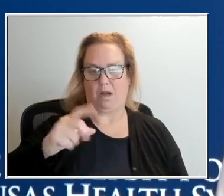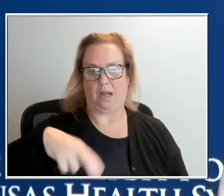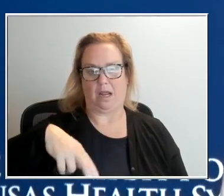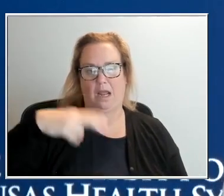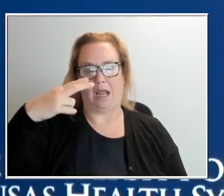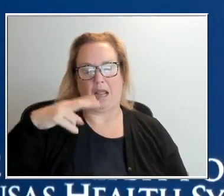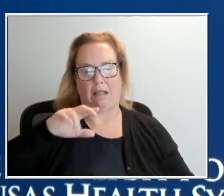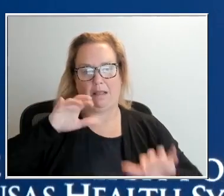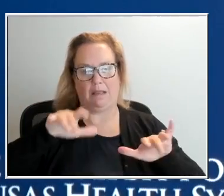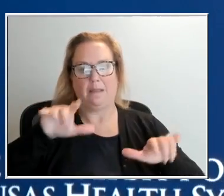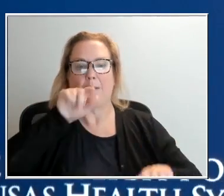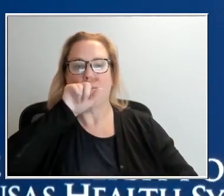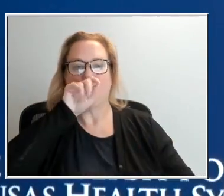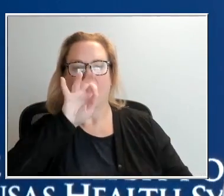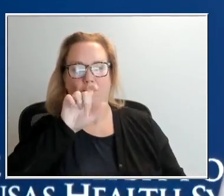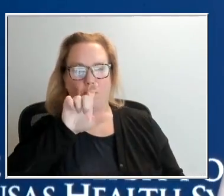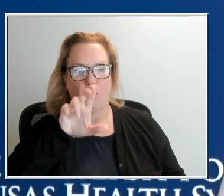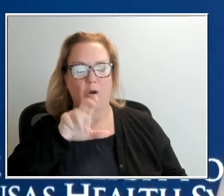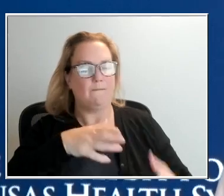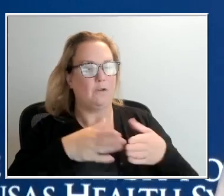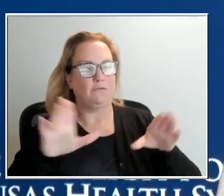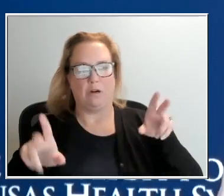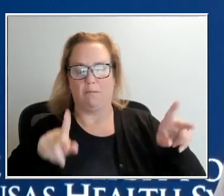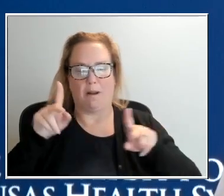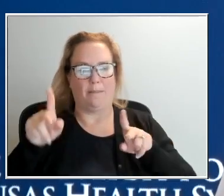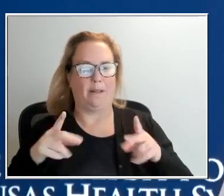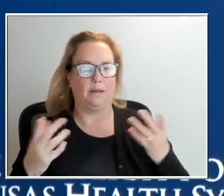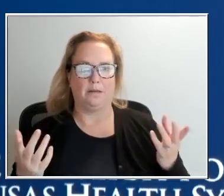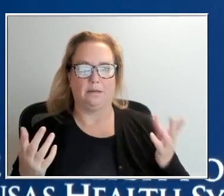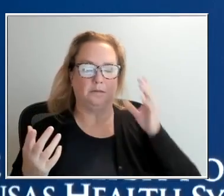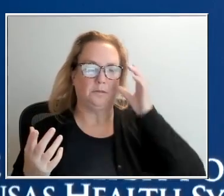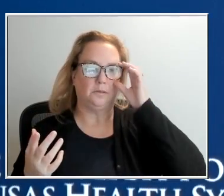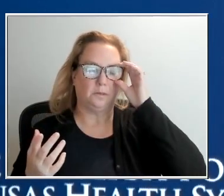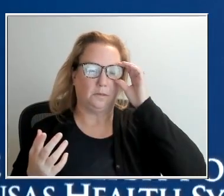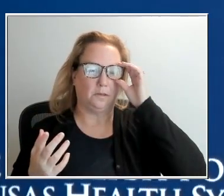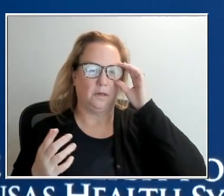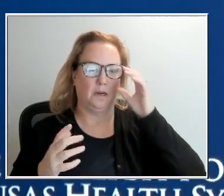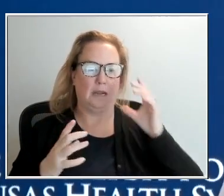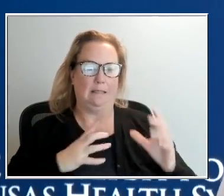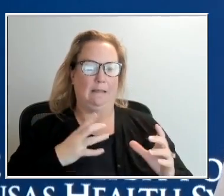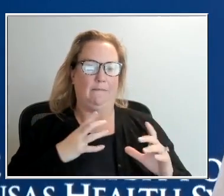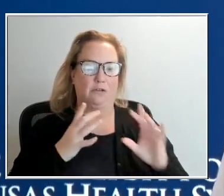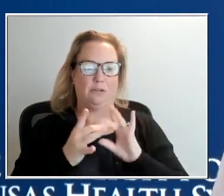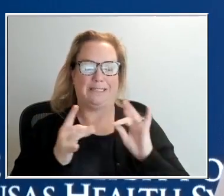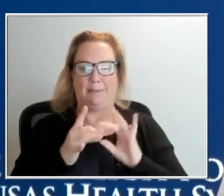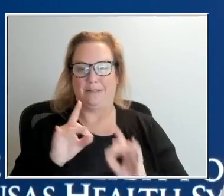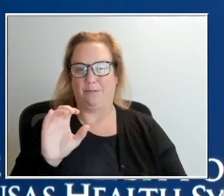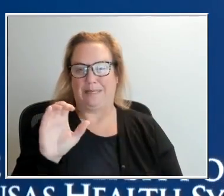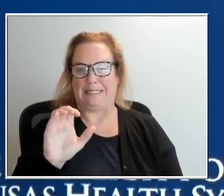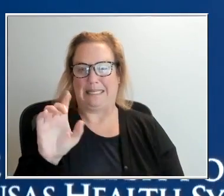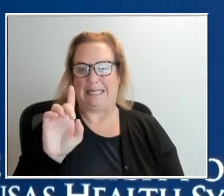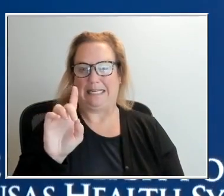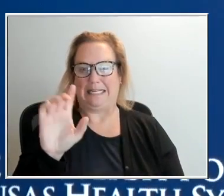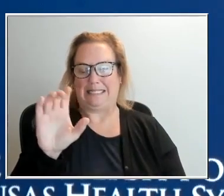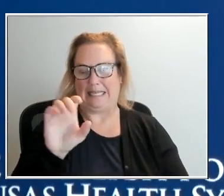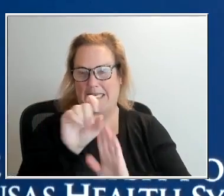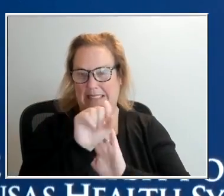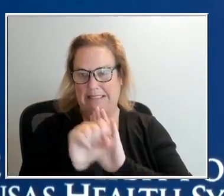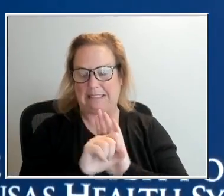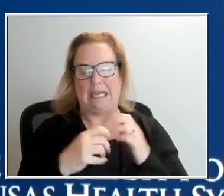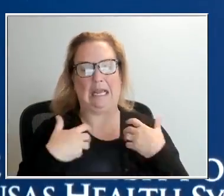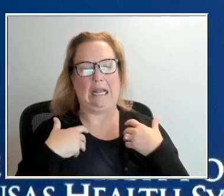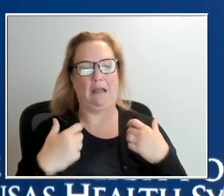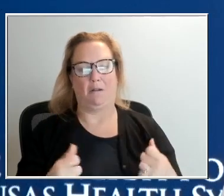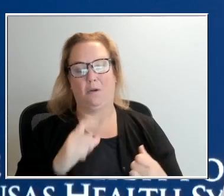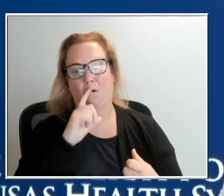avian influenza, again, for the general public, the official statements from the CDC and other state health departments are really that